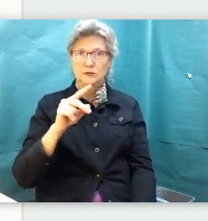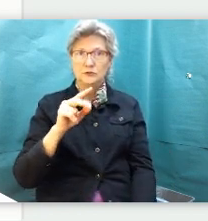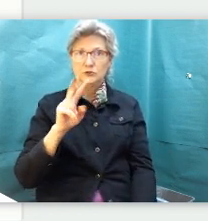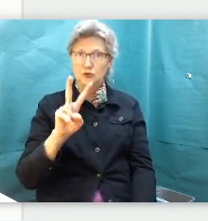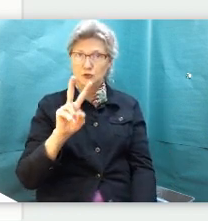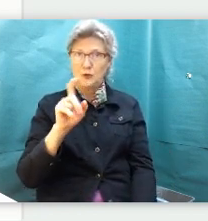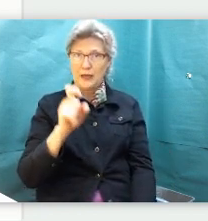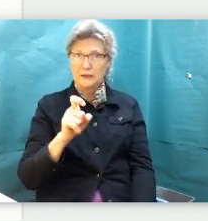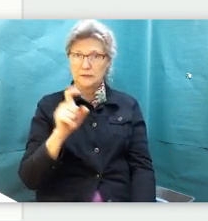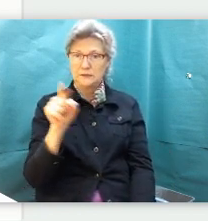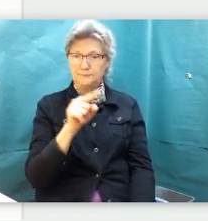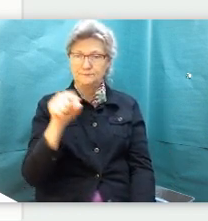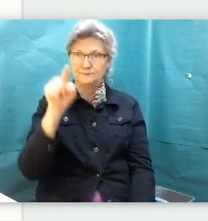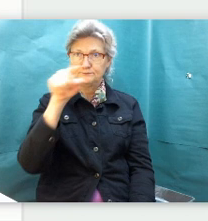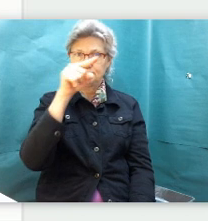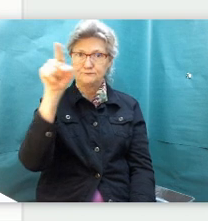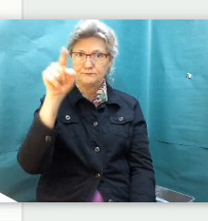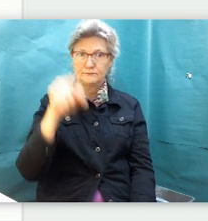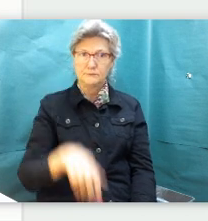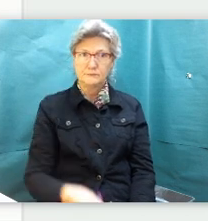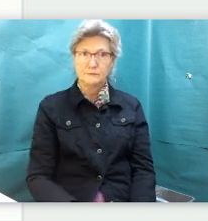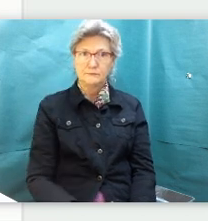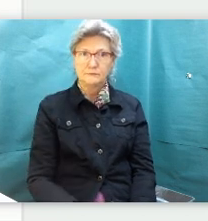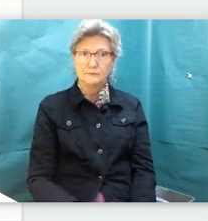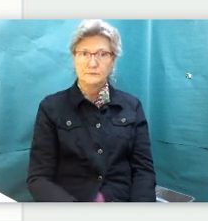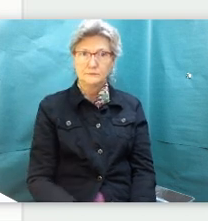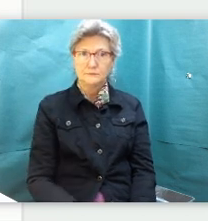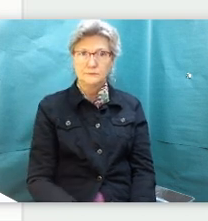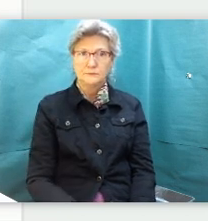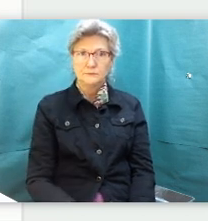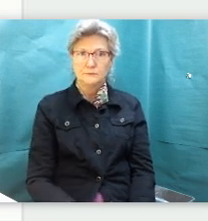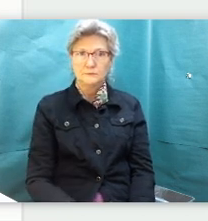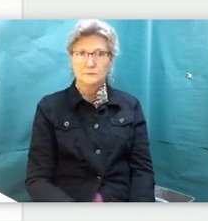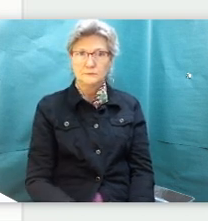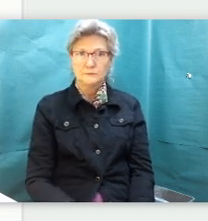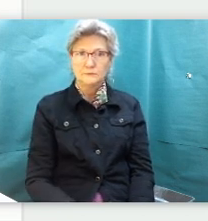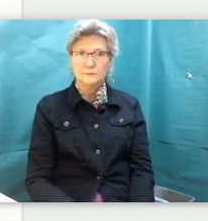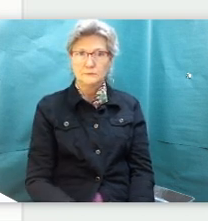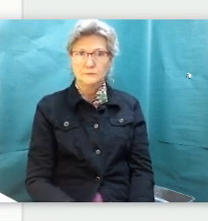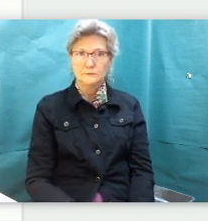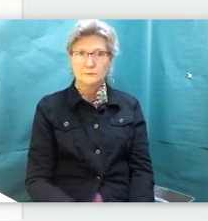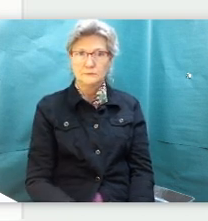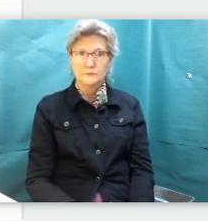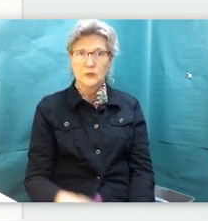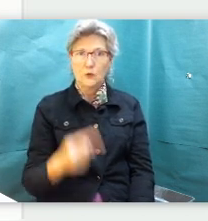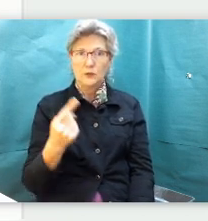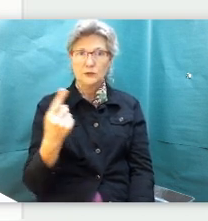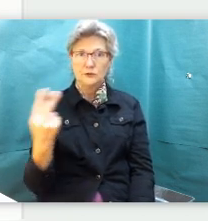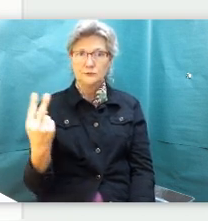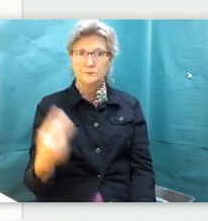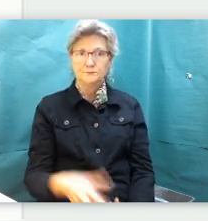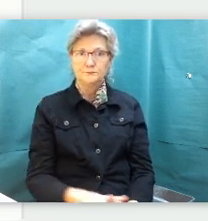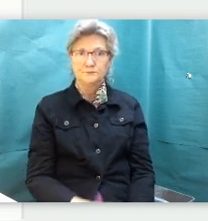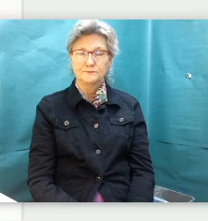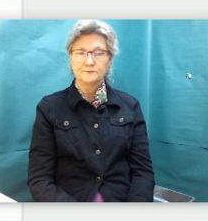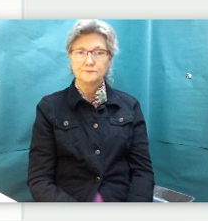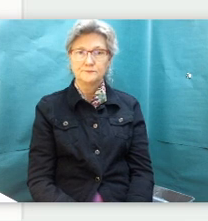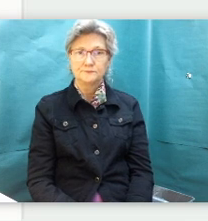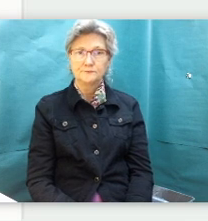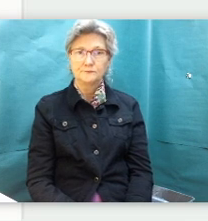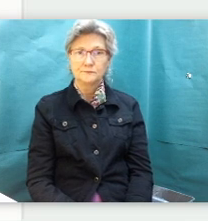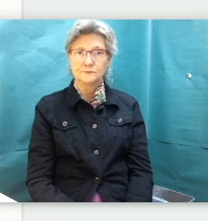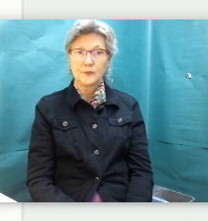x's. Our x's, again, represent 1 that she has in her